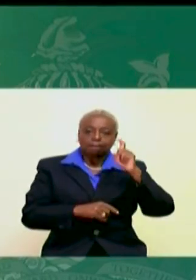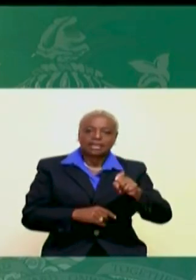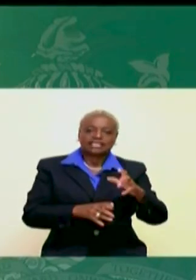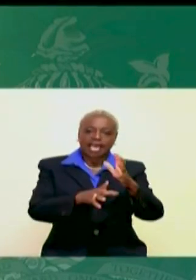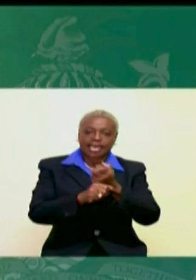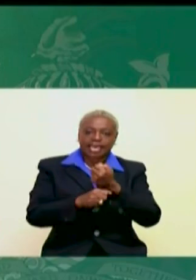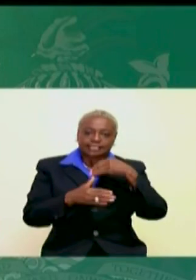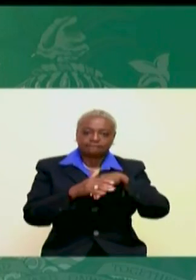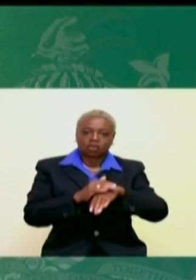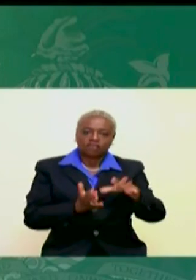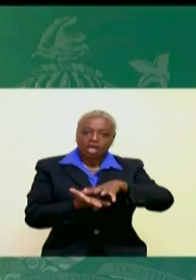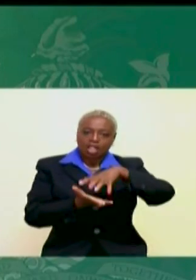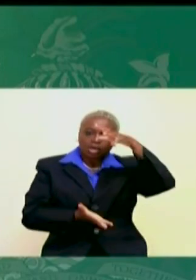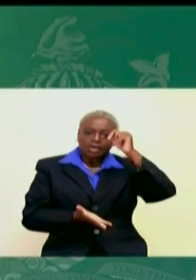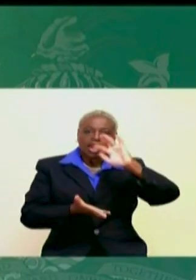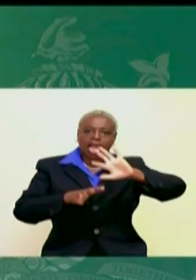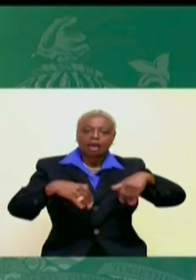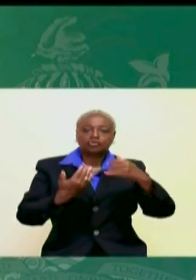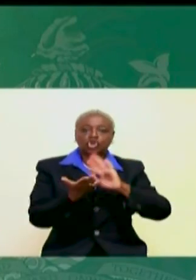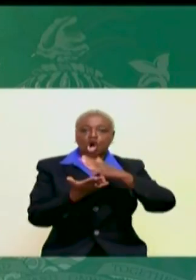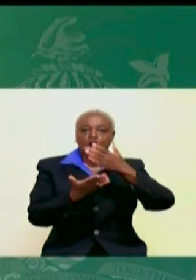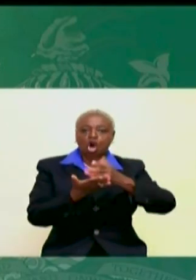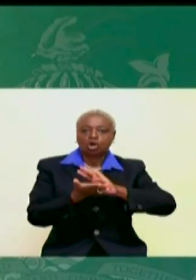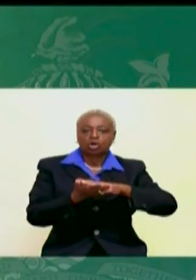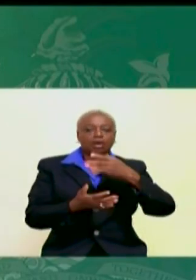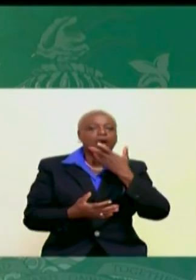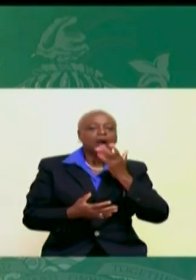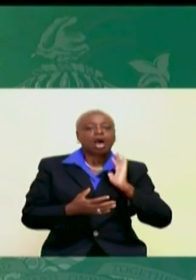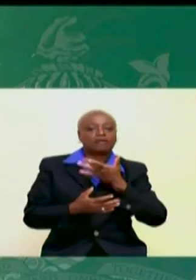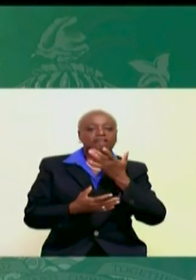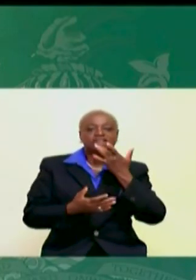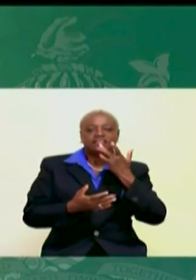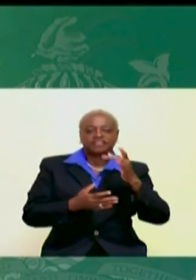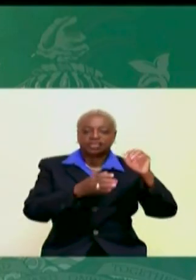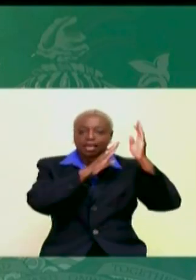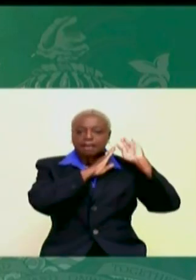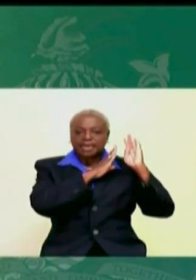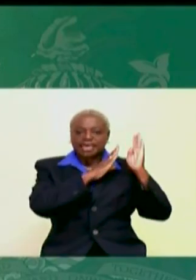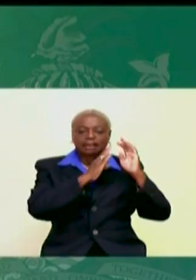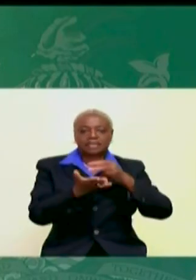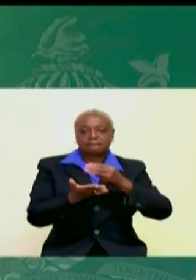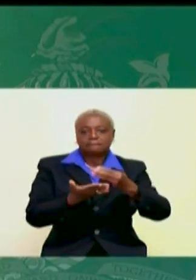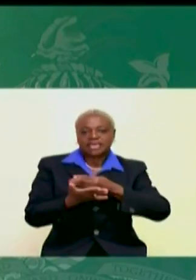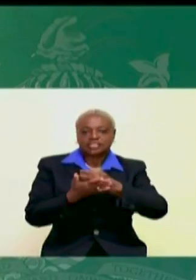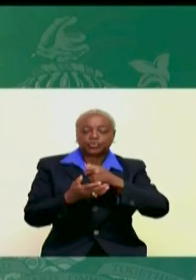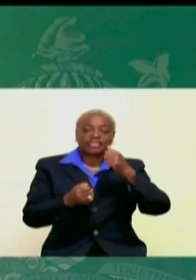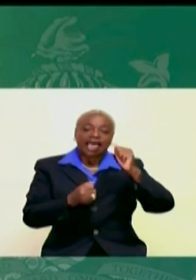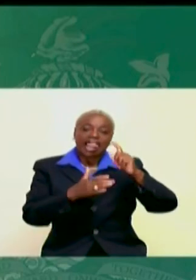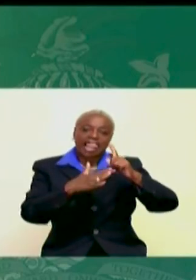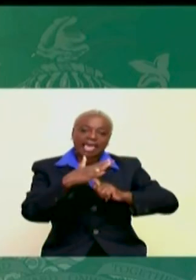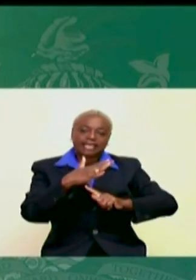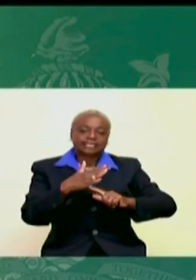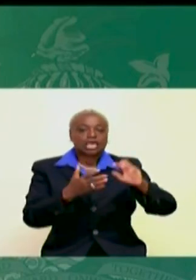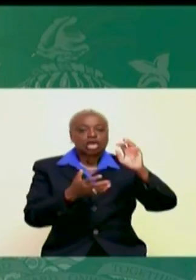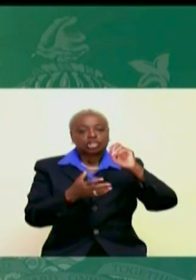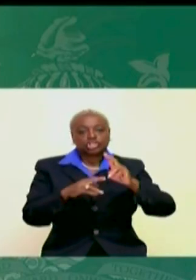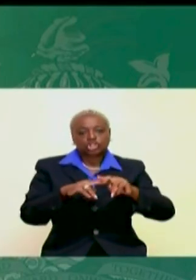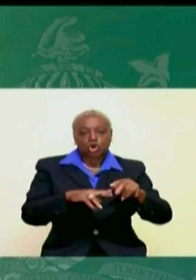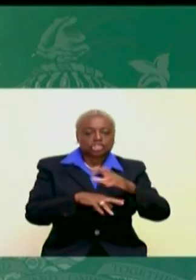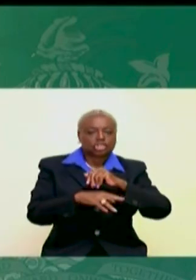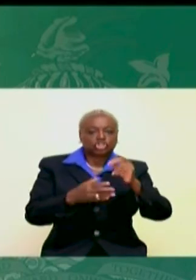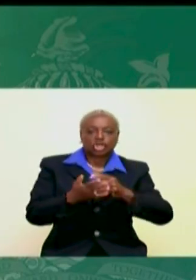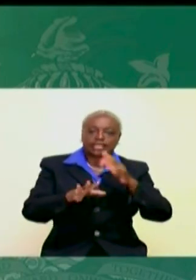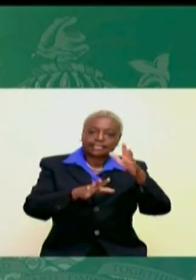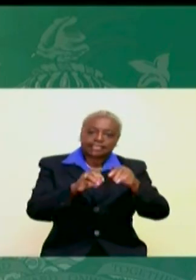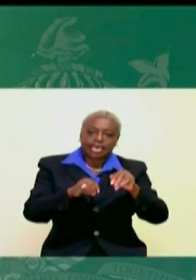involved and learn how to cook our favorite Bahamian meals with less salt and sugar and take more walks by the beach to